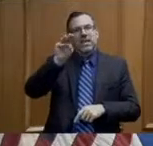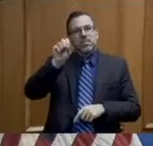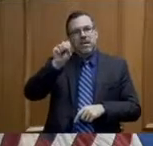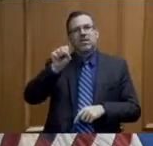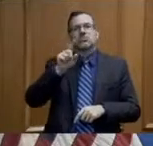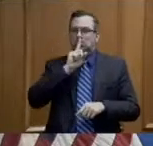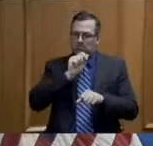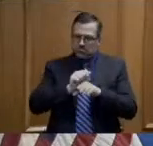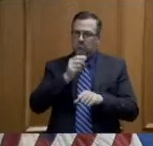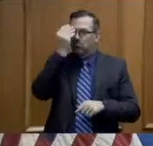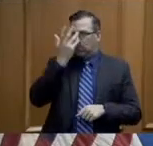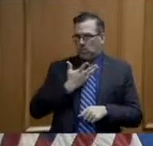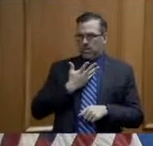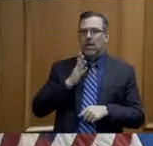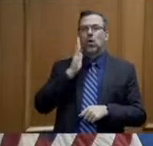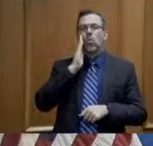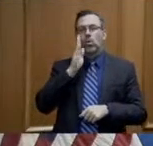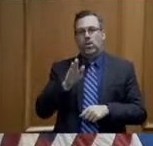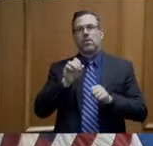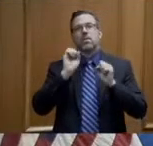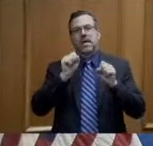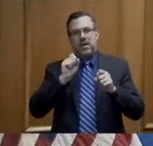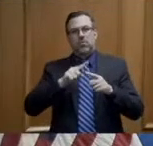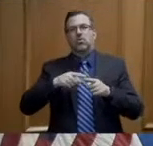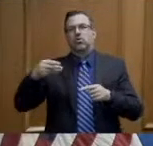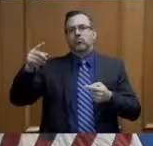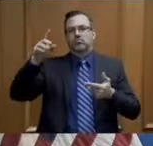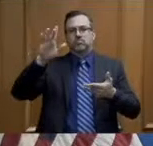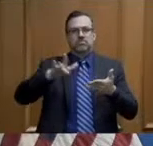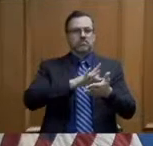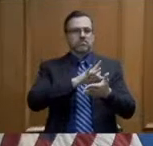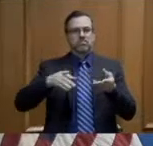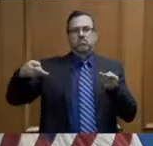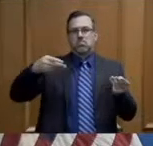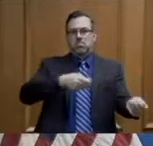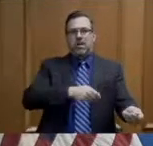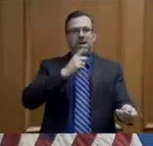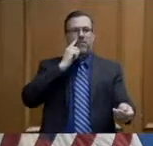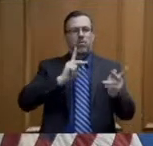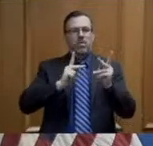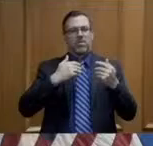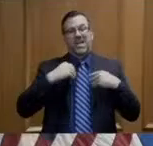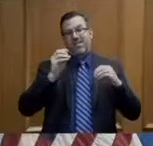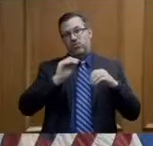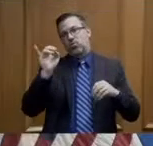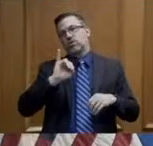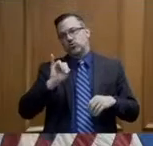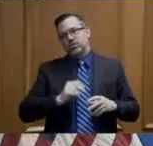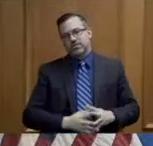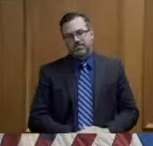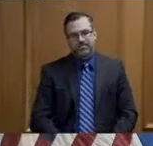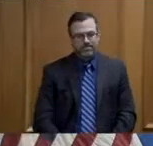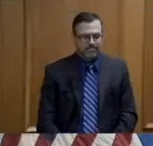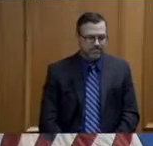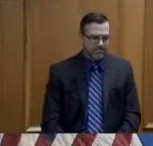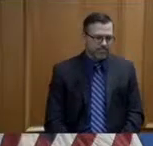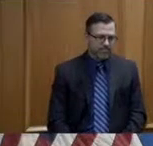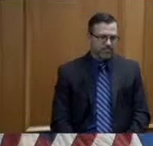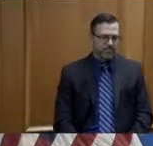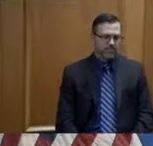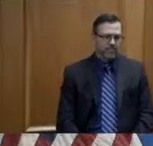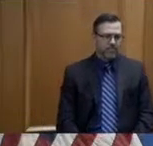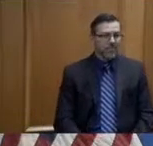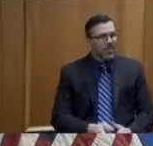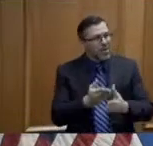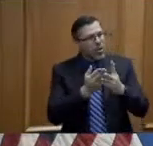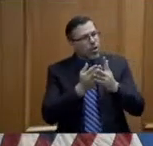would be able to cover expenses, COVID-related expenses for the uninsured. We're committed to that. Is that